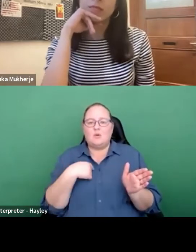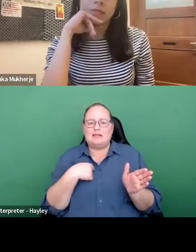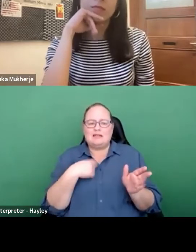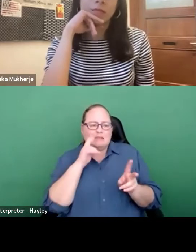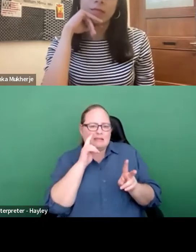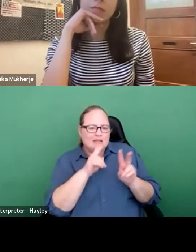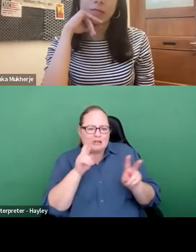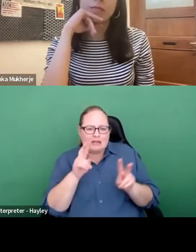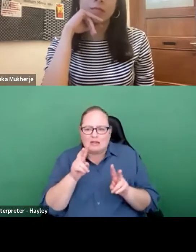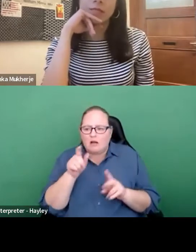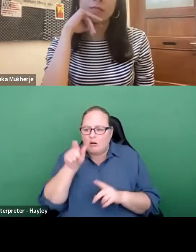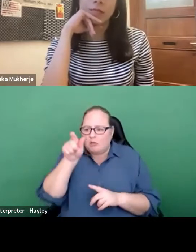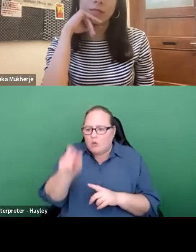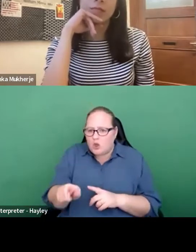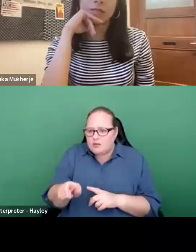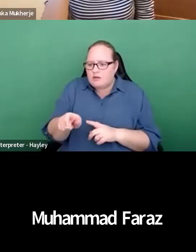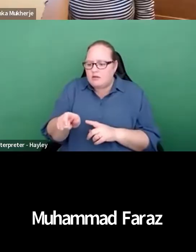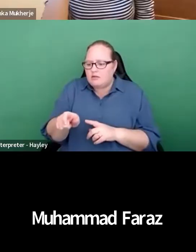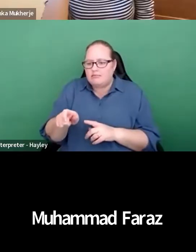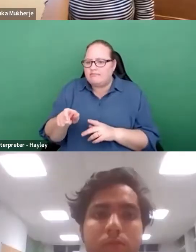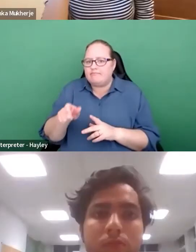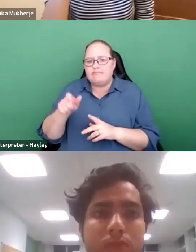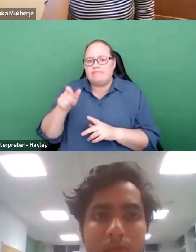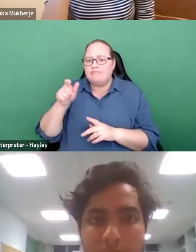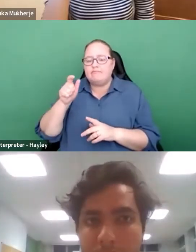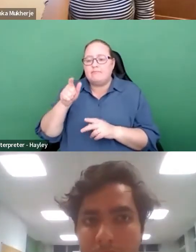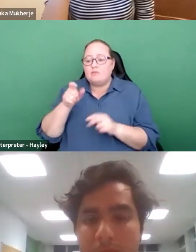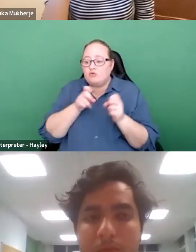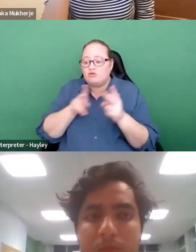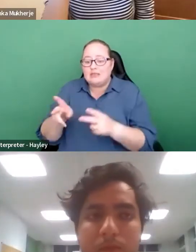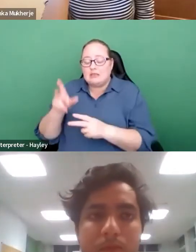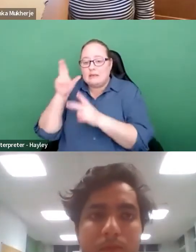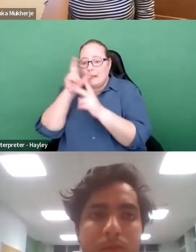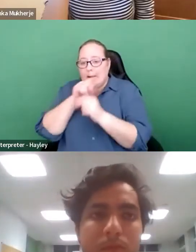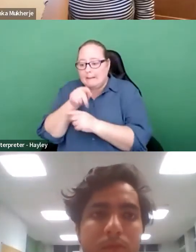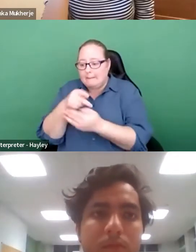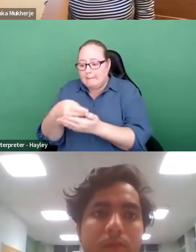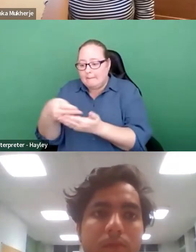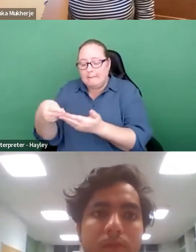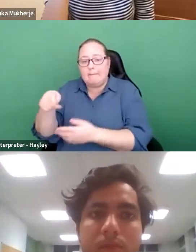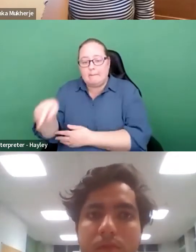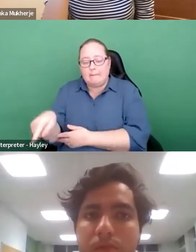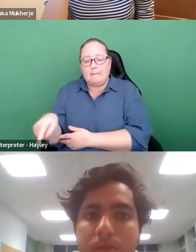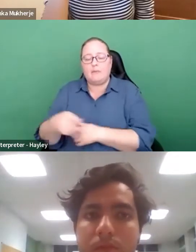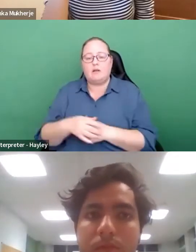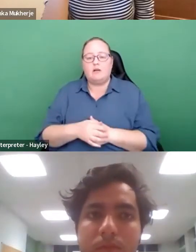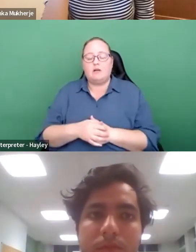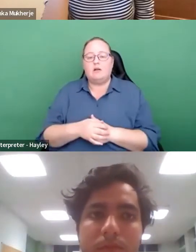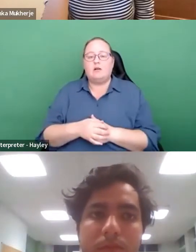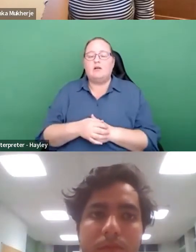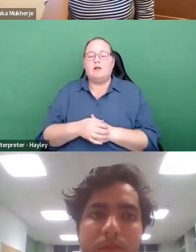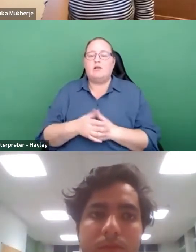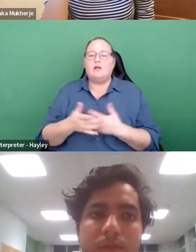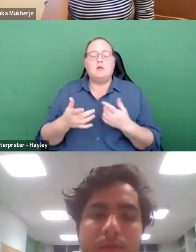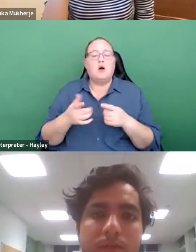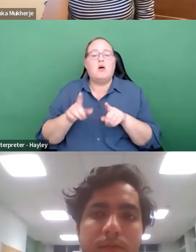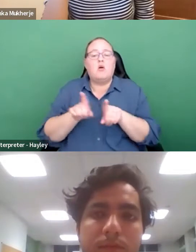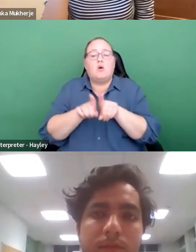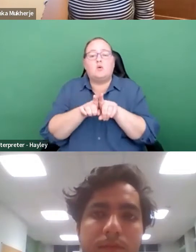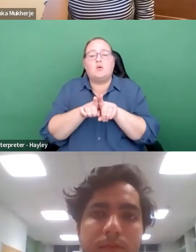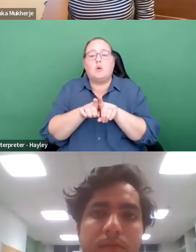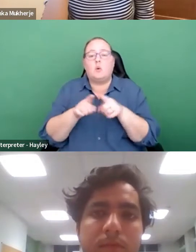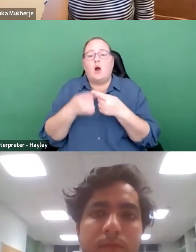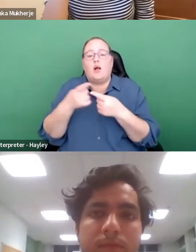say a homeless person, people who are actually sleeping on the street, to people who are in various different types of accommodation, like the ones that